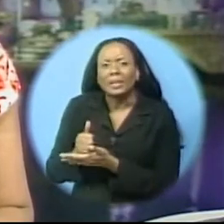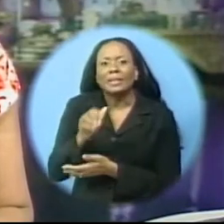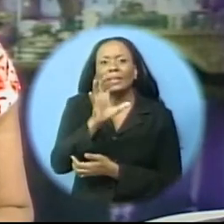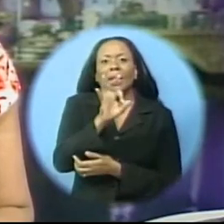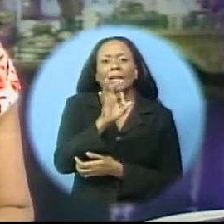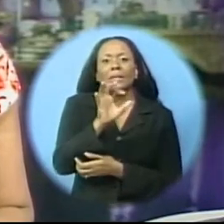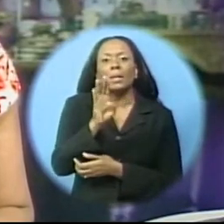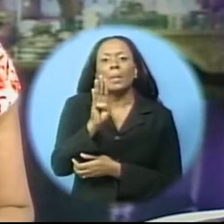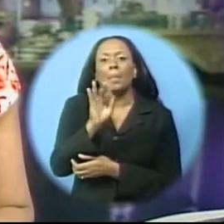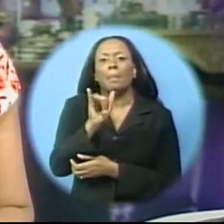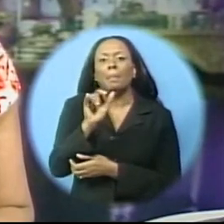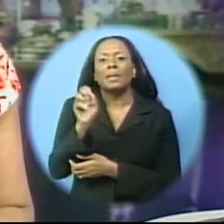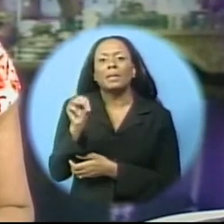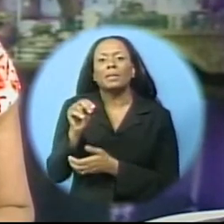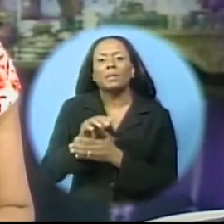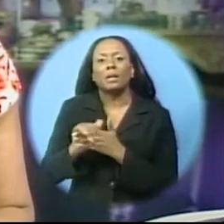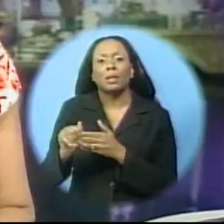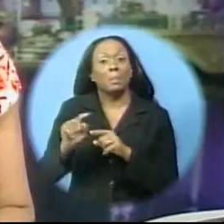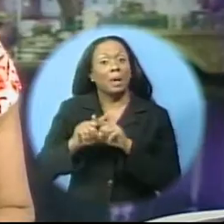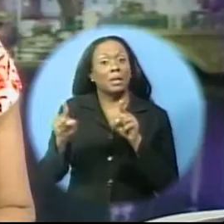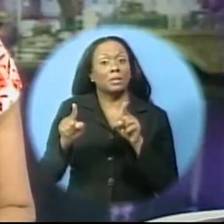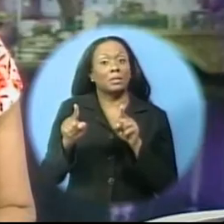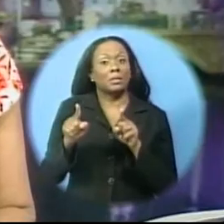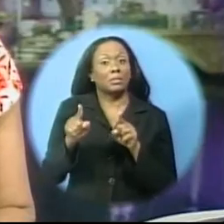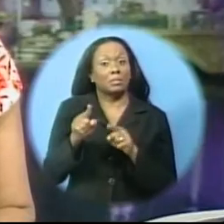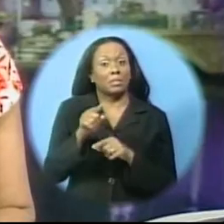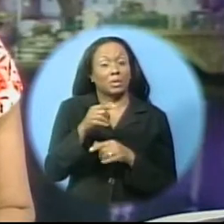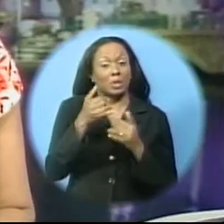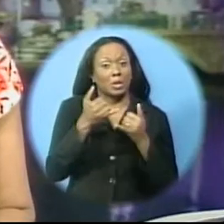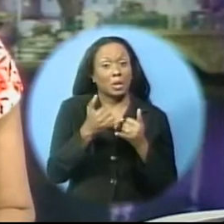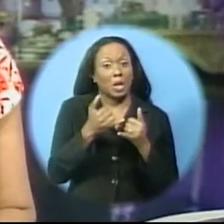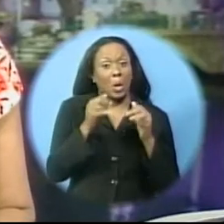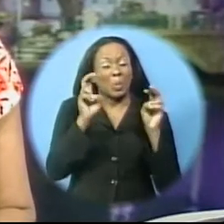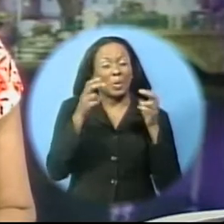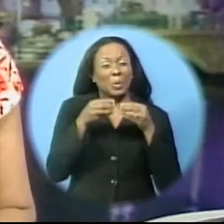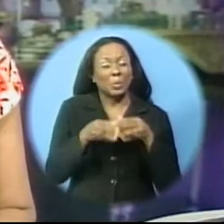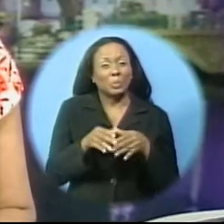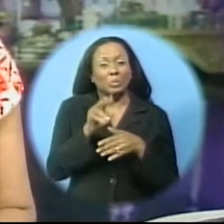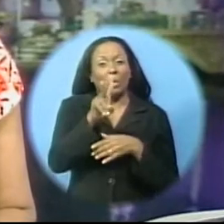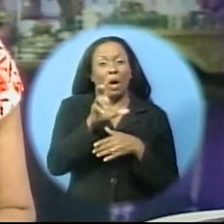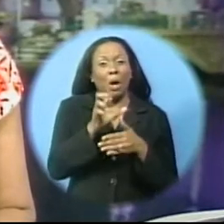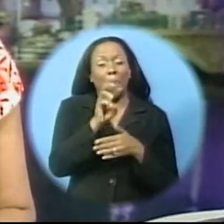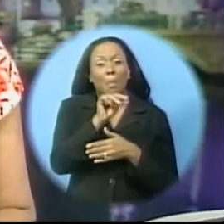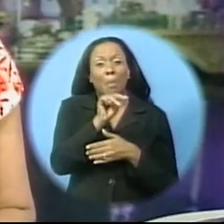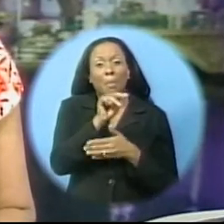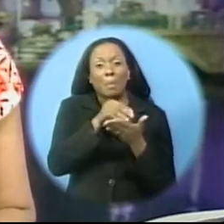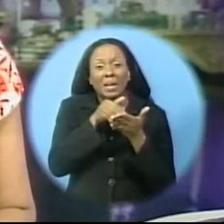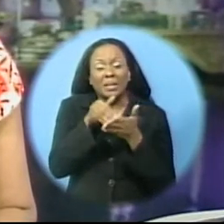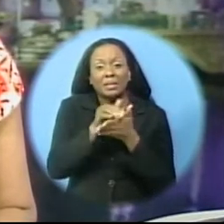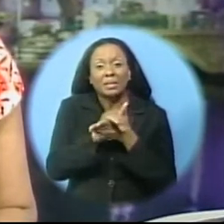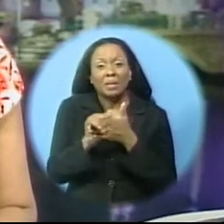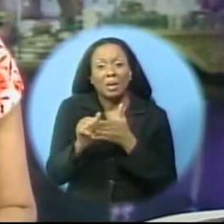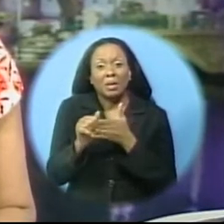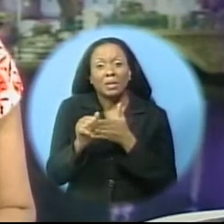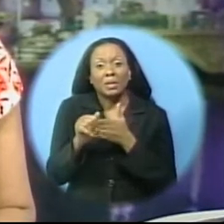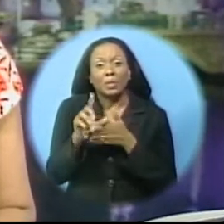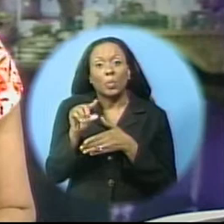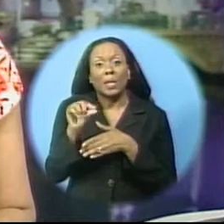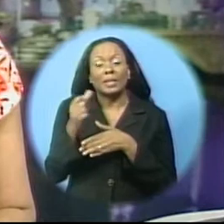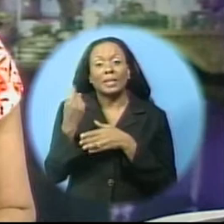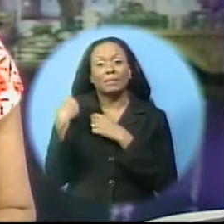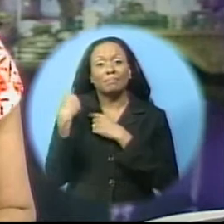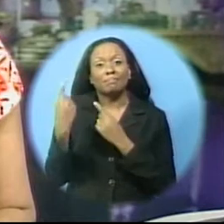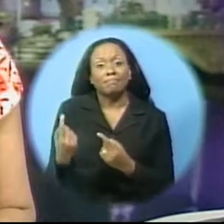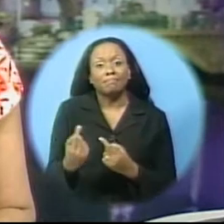about $200 million a year since then. Mr. Stewart says the island also lost its competitive advantage when Canada